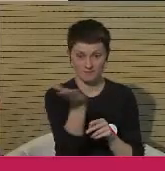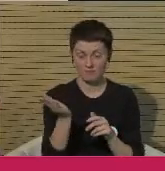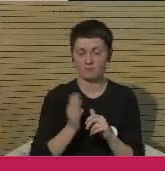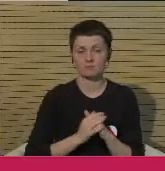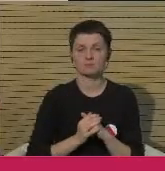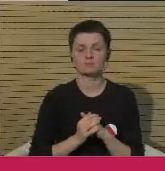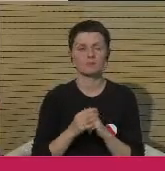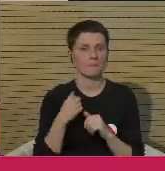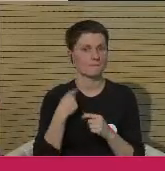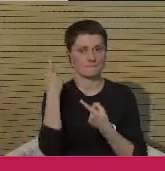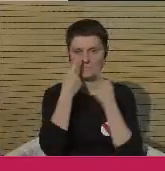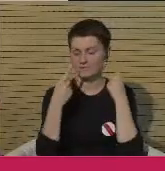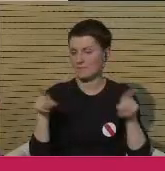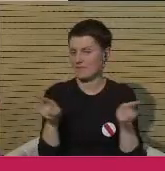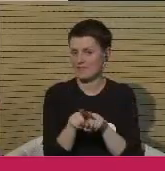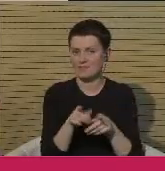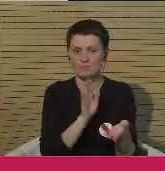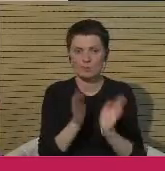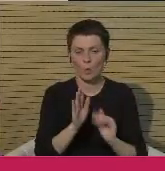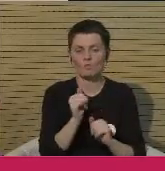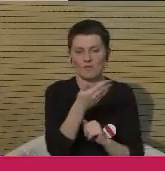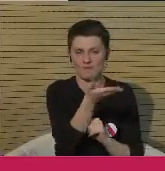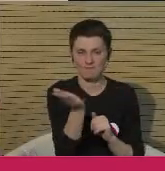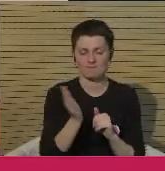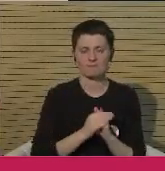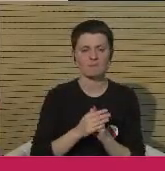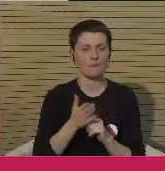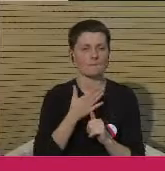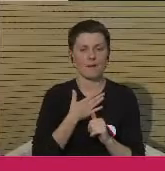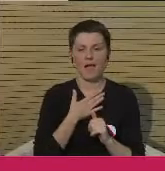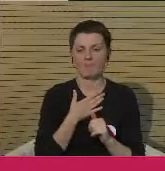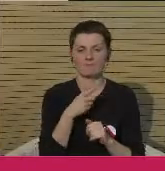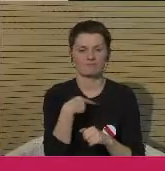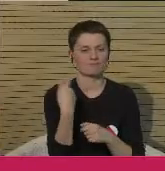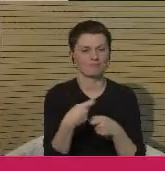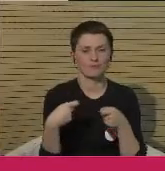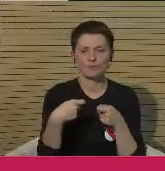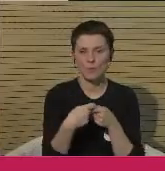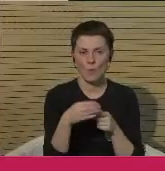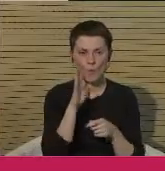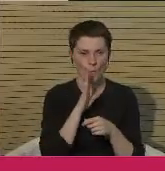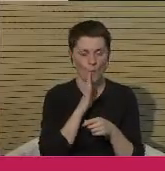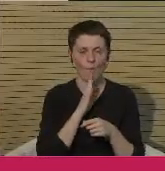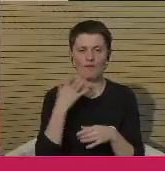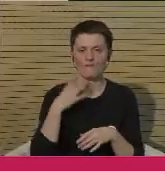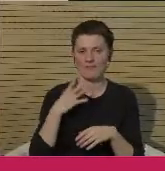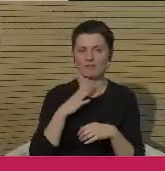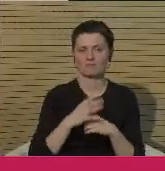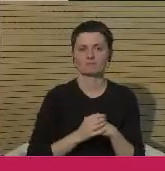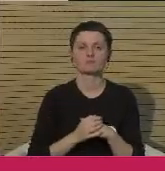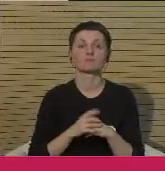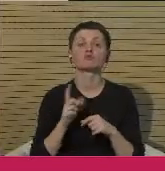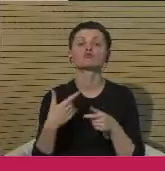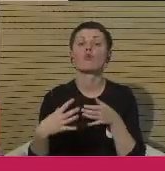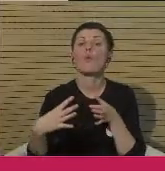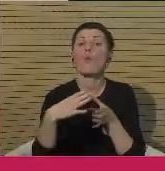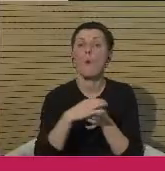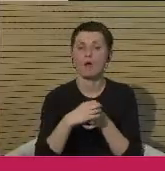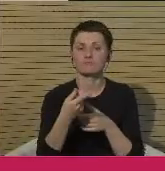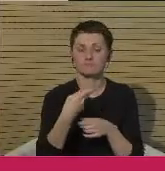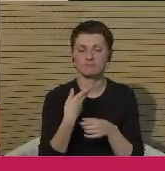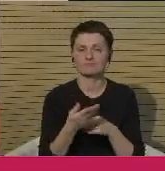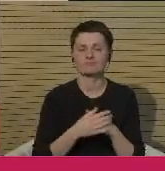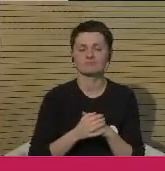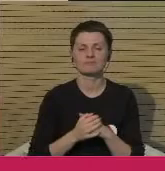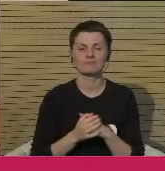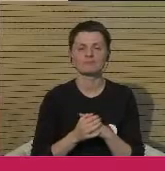we are exactly the same as you. We think the same categories as you. We have common values, and what makes